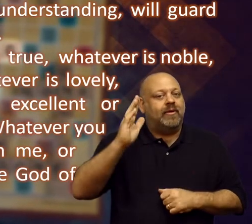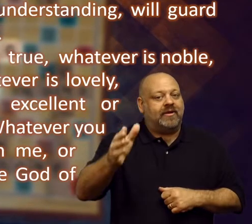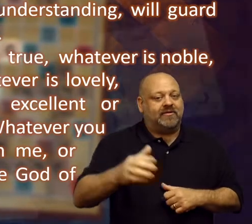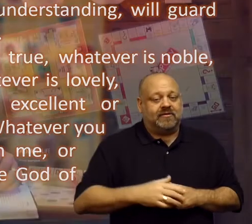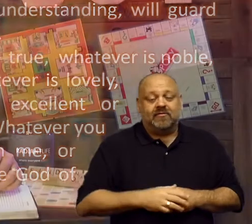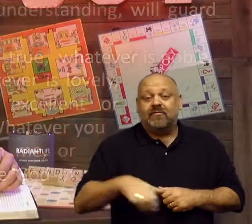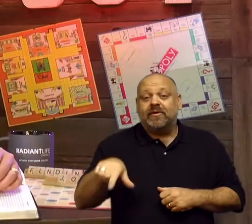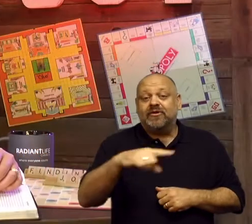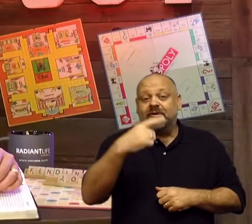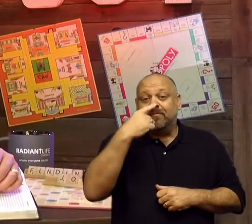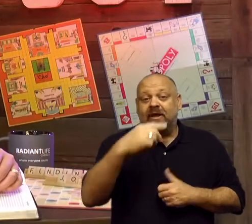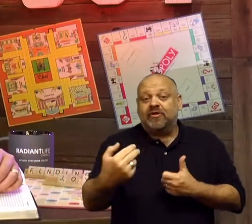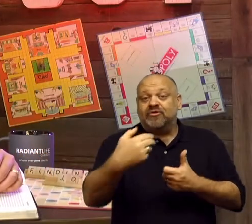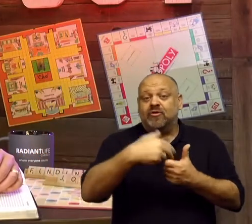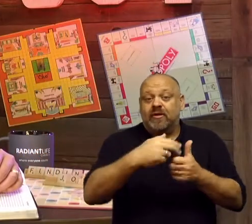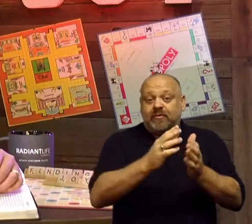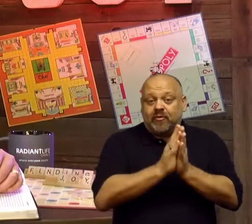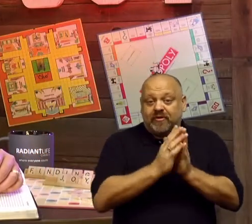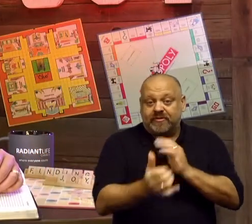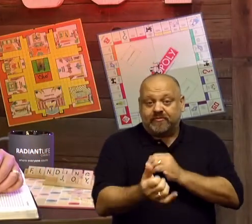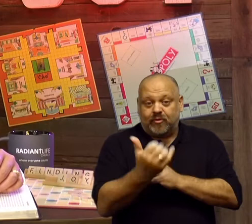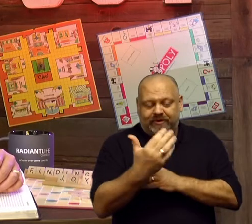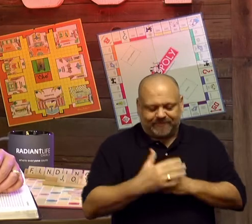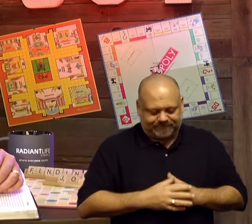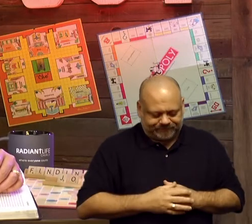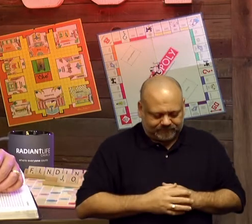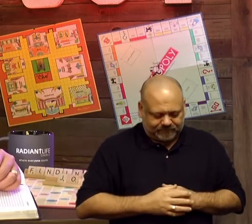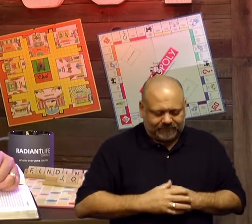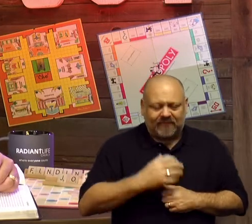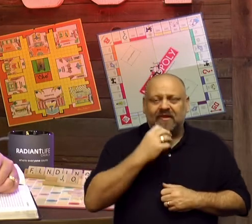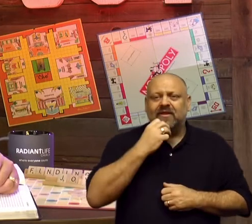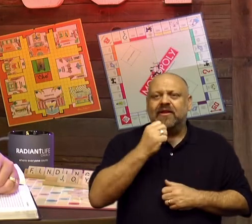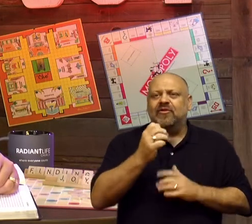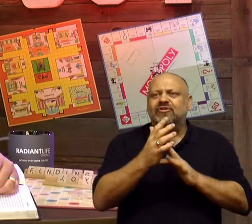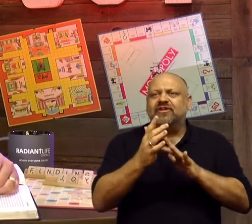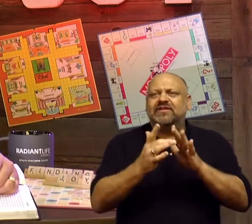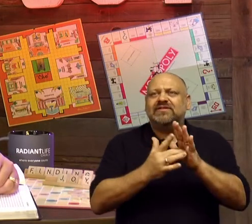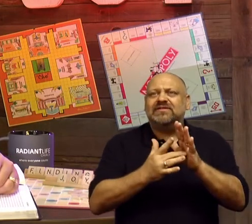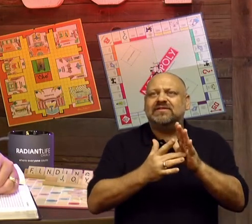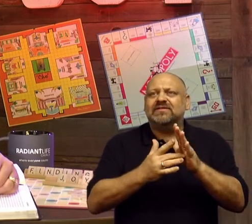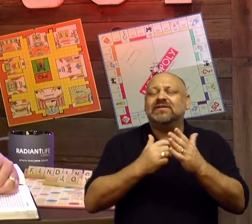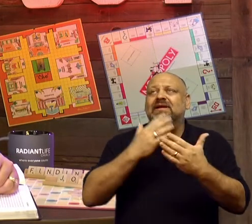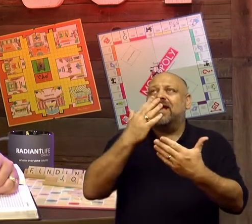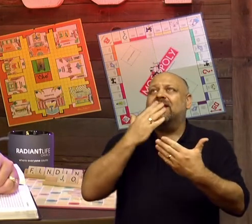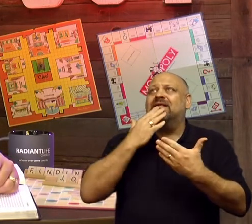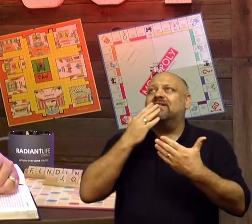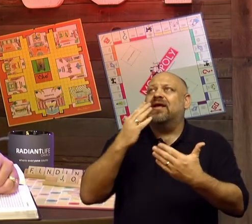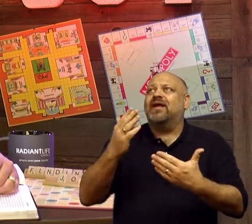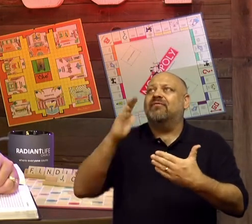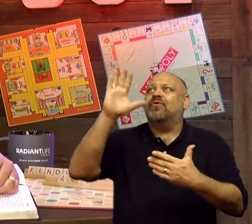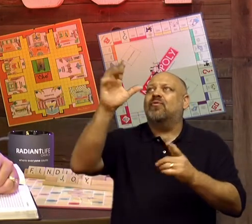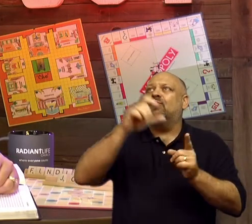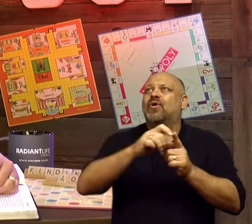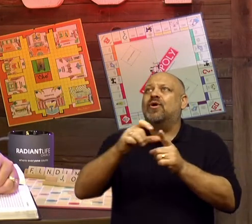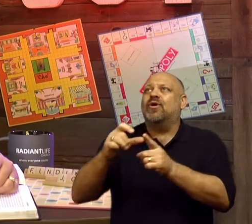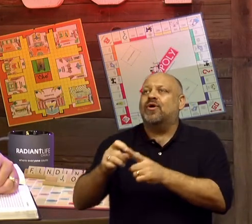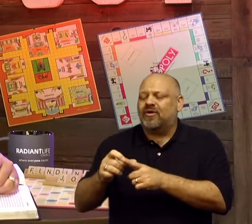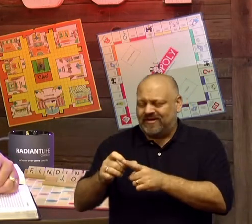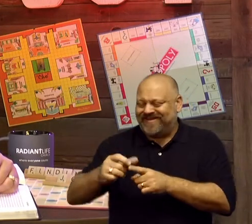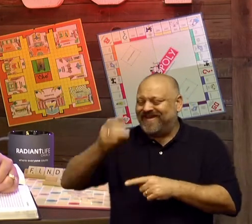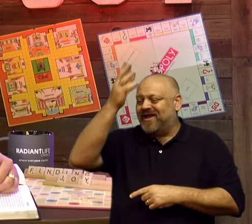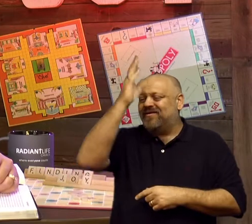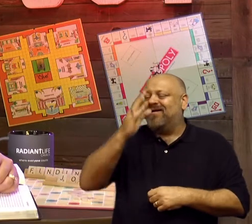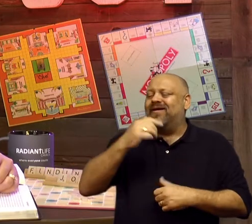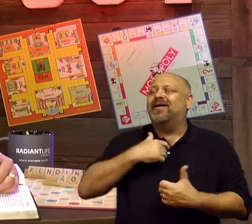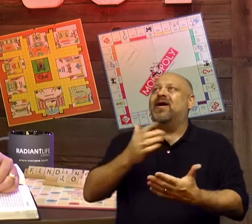you. Would you join me in prayer this morning? Dear Jesus, I just thank you for your word.